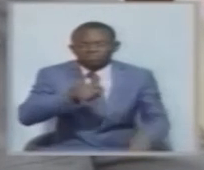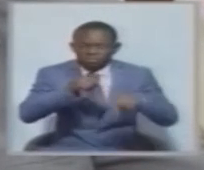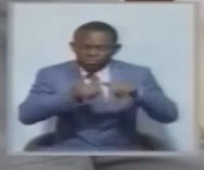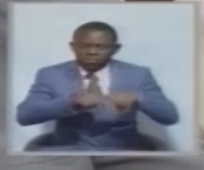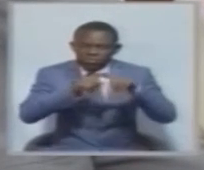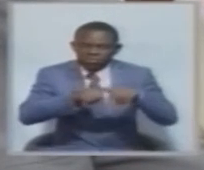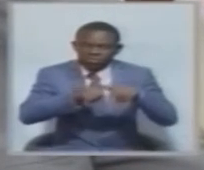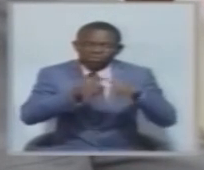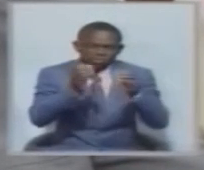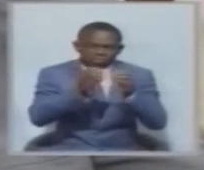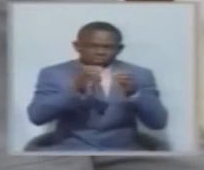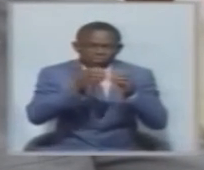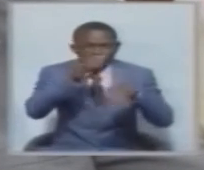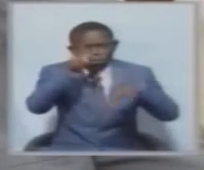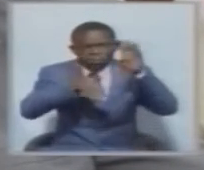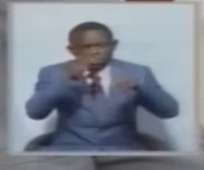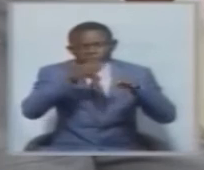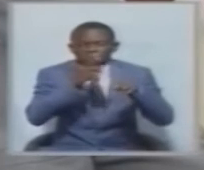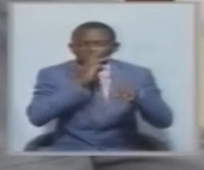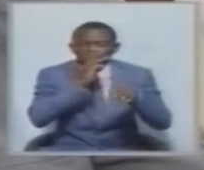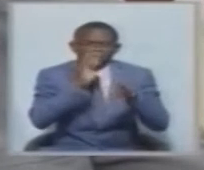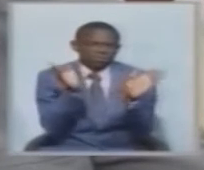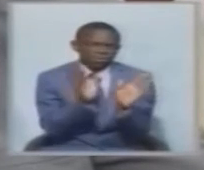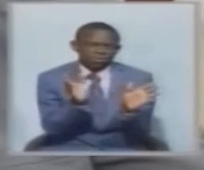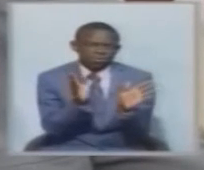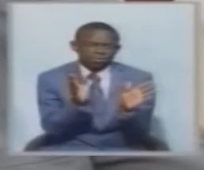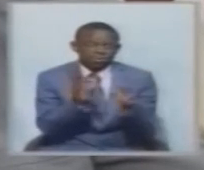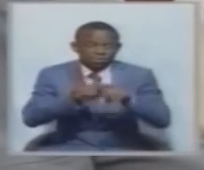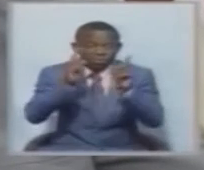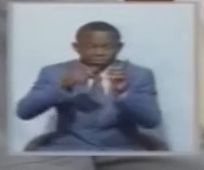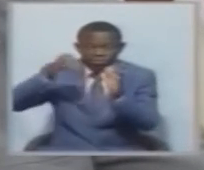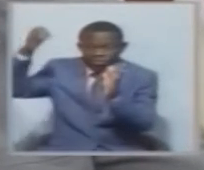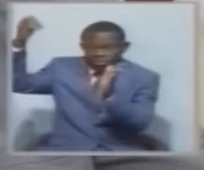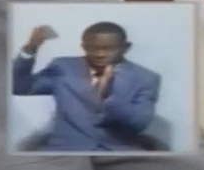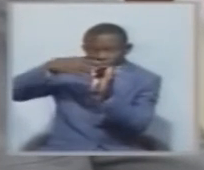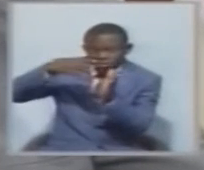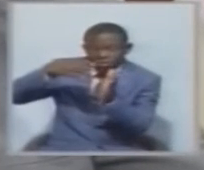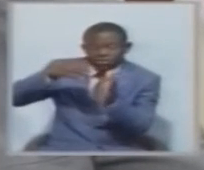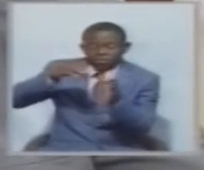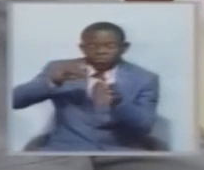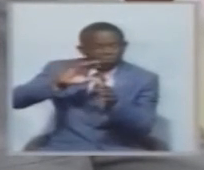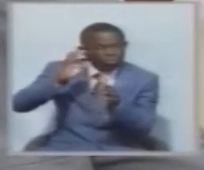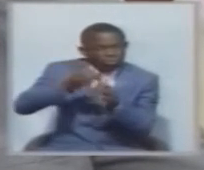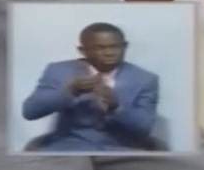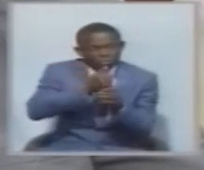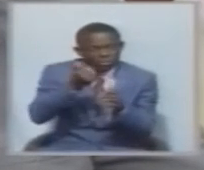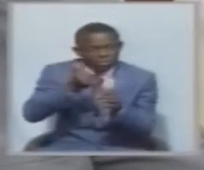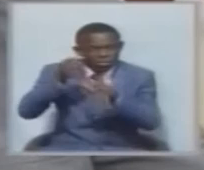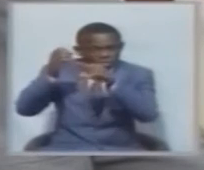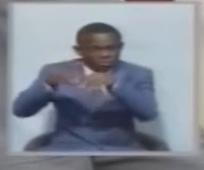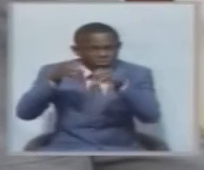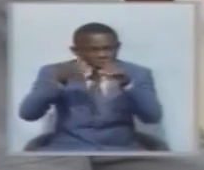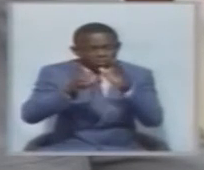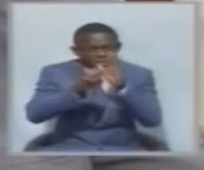the rainfall pattern, but you can look at solar, and then you can look at other sources of energy, gas, and apart